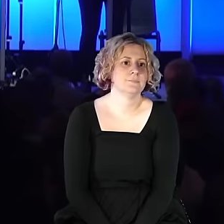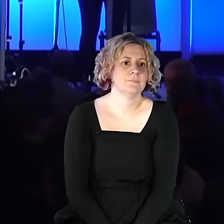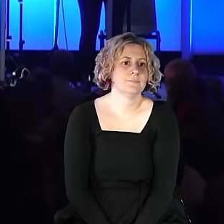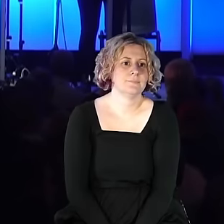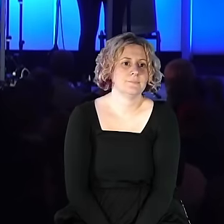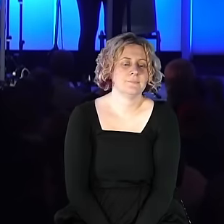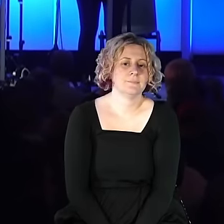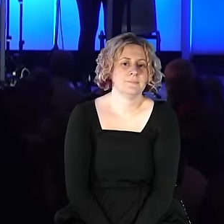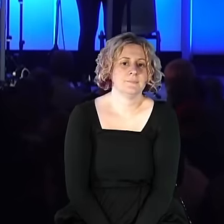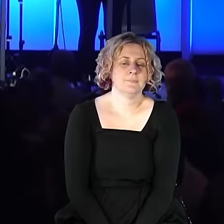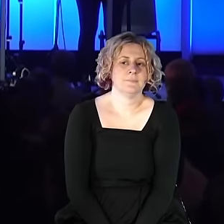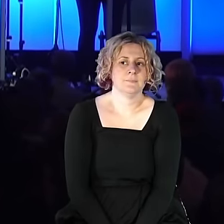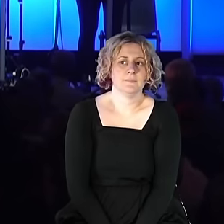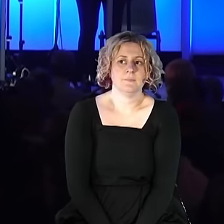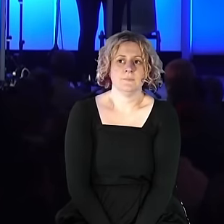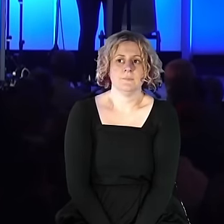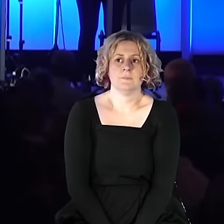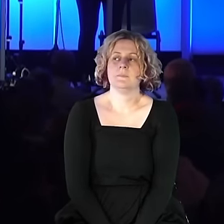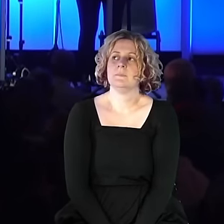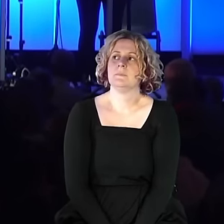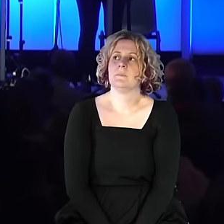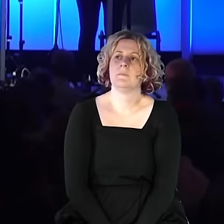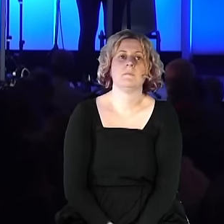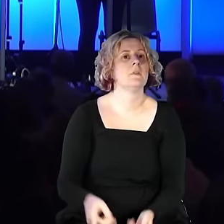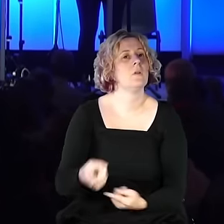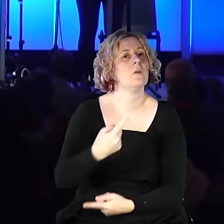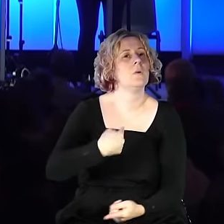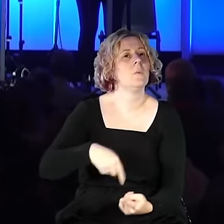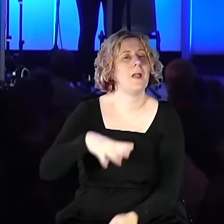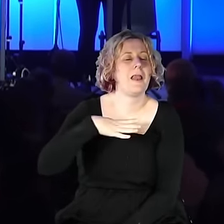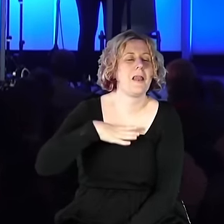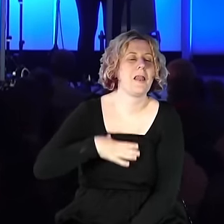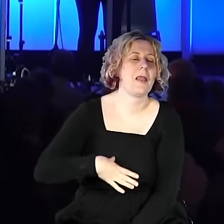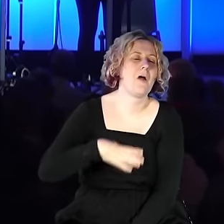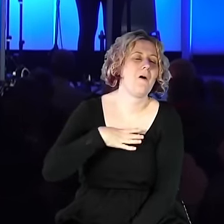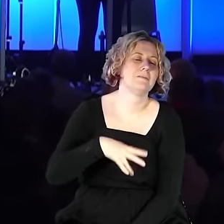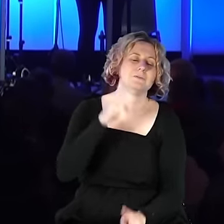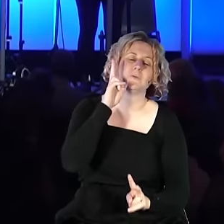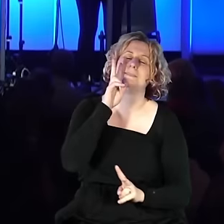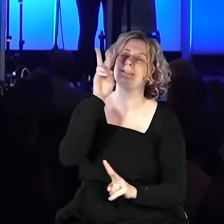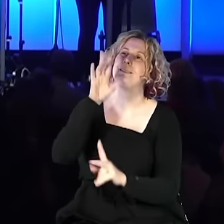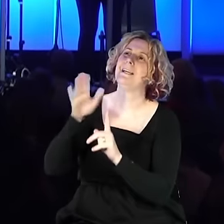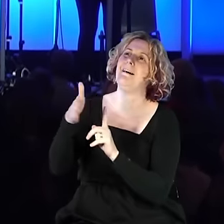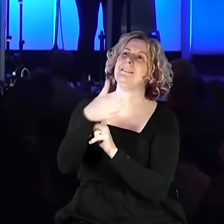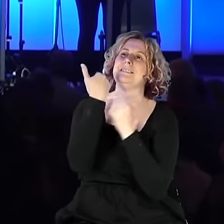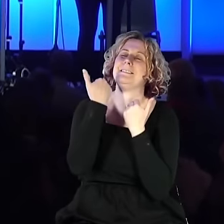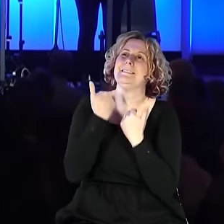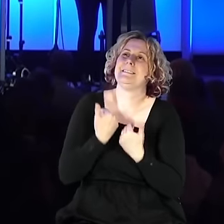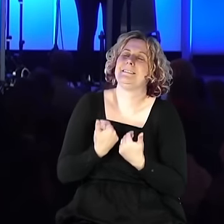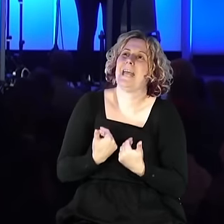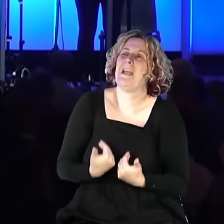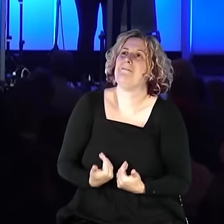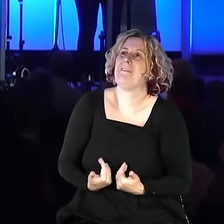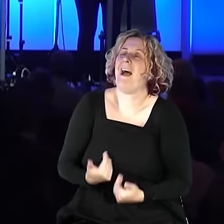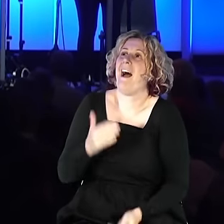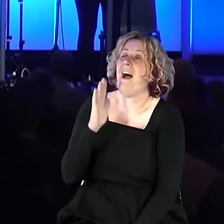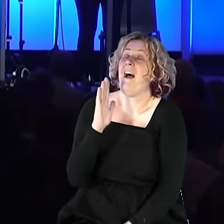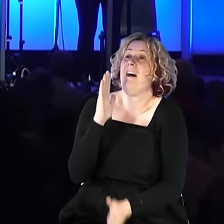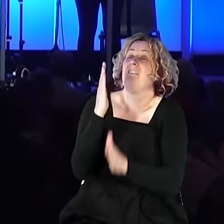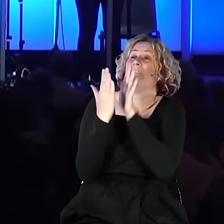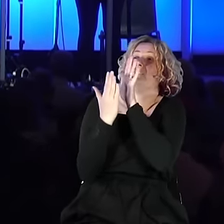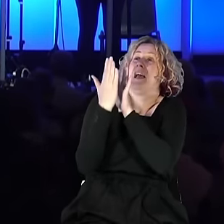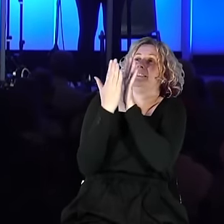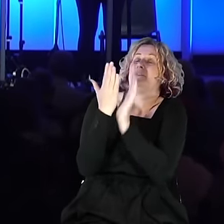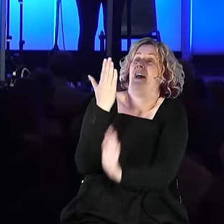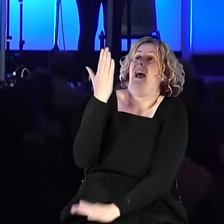Oh, how we long to see our Savior face to face for that day when our hearts are perfected and we are free